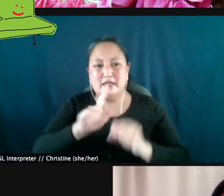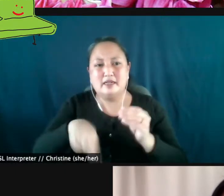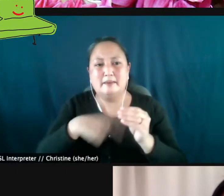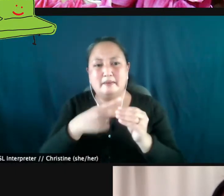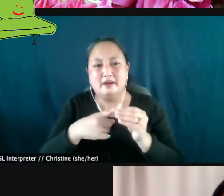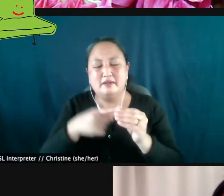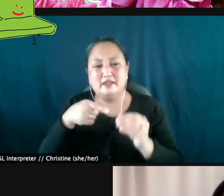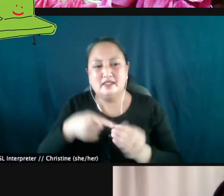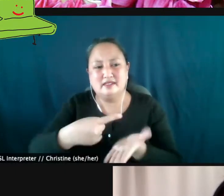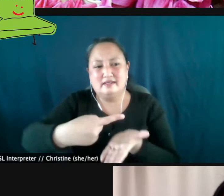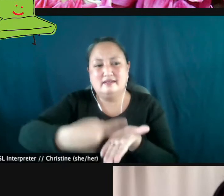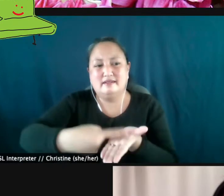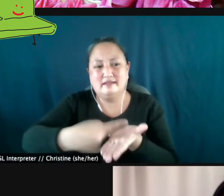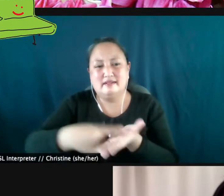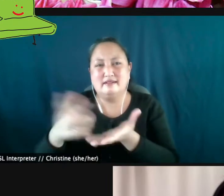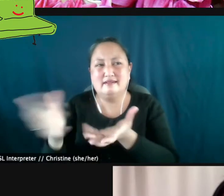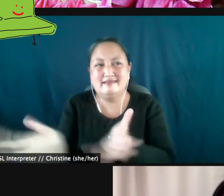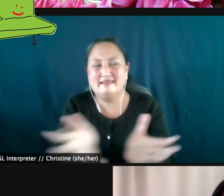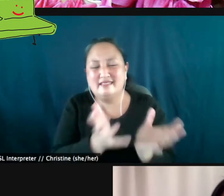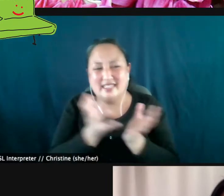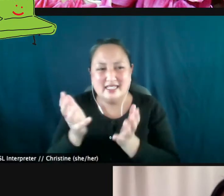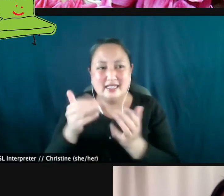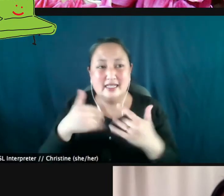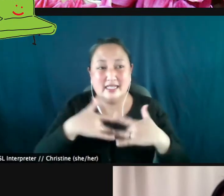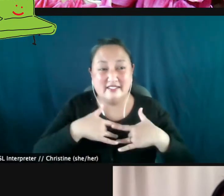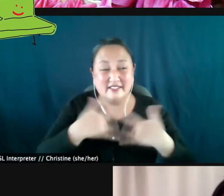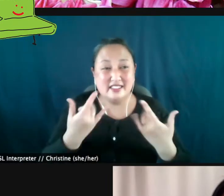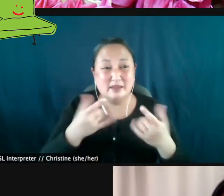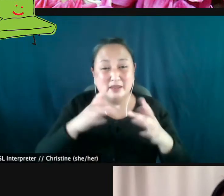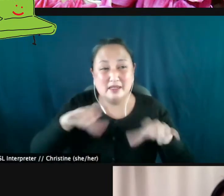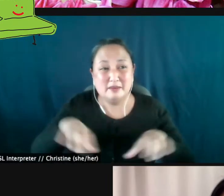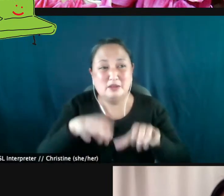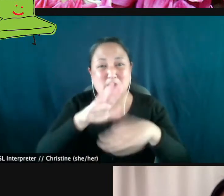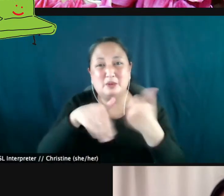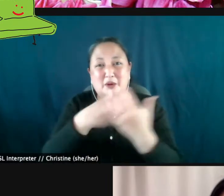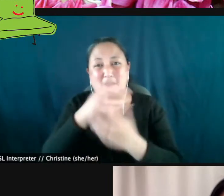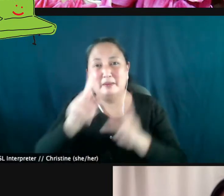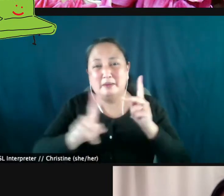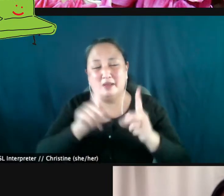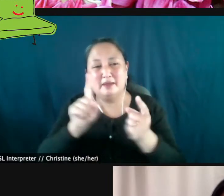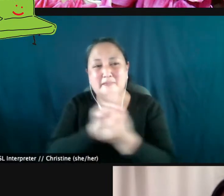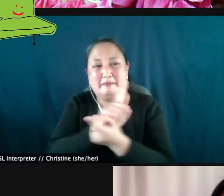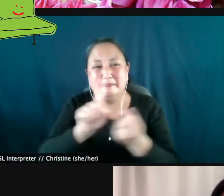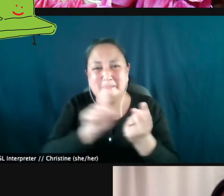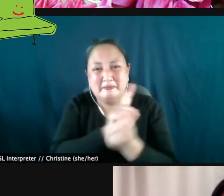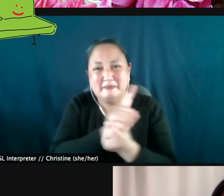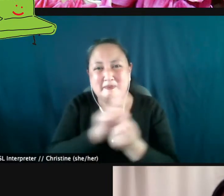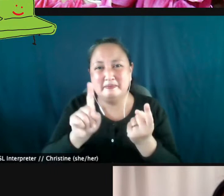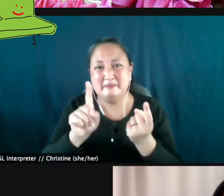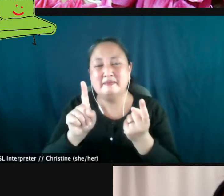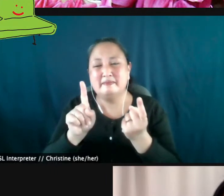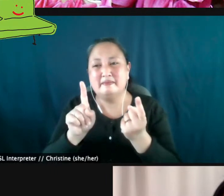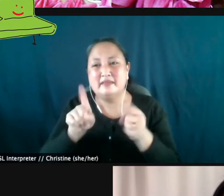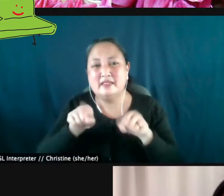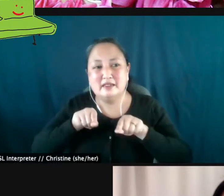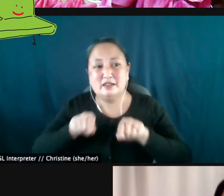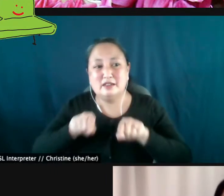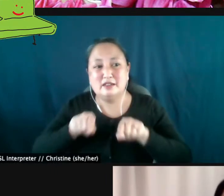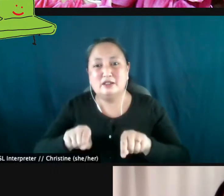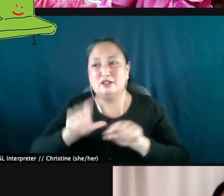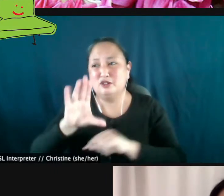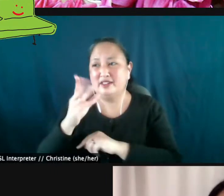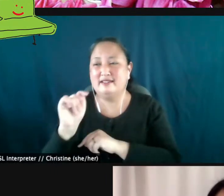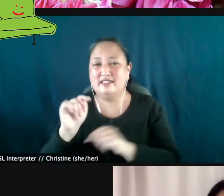these conversations I've been able to have, all the events I've been able to do, all the people that I've been able to meet, even through chats and